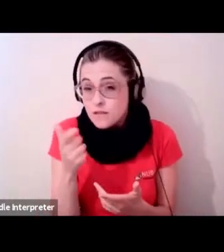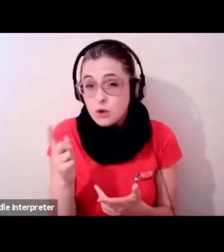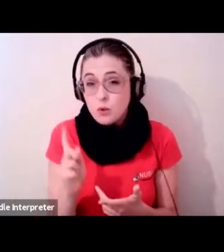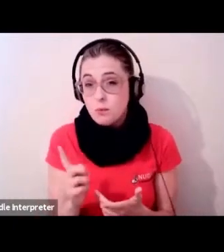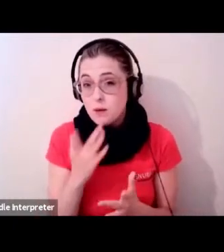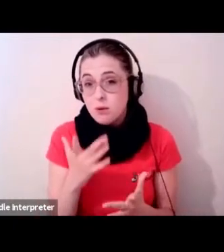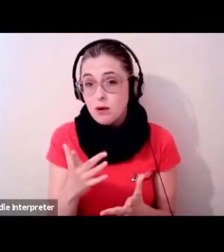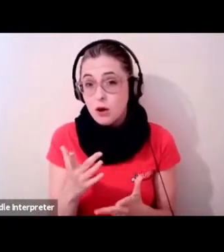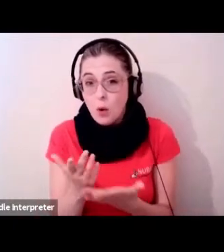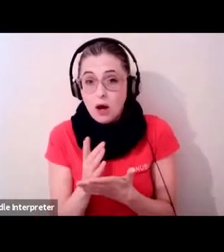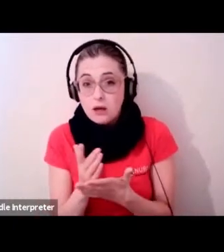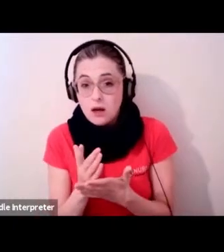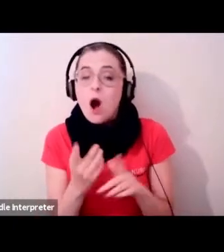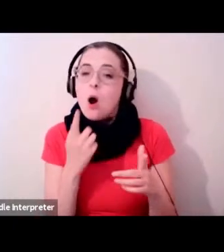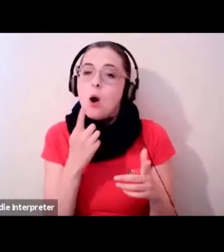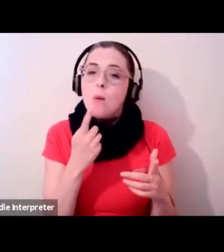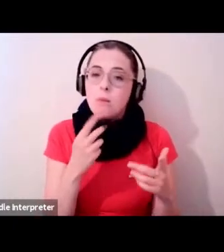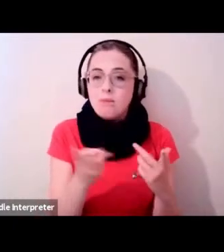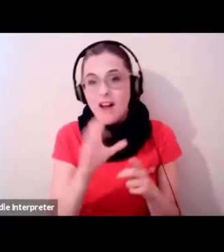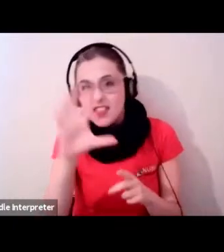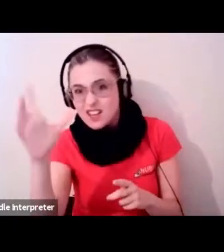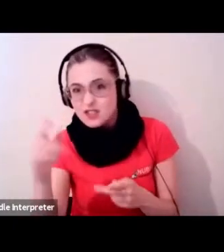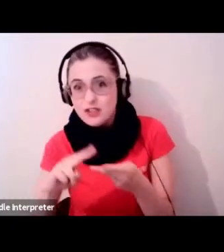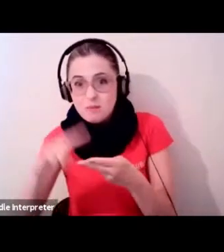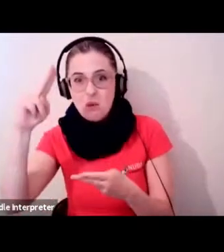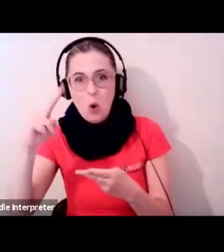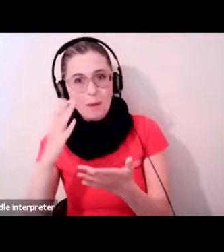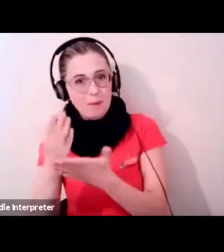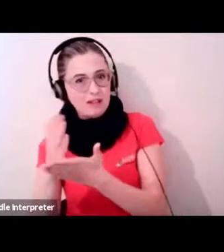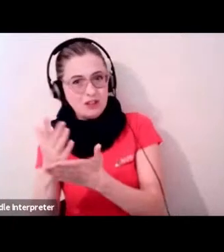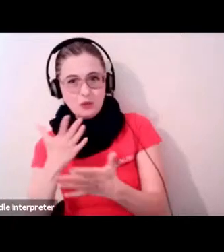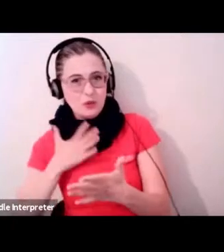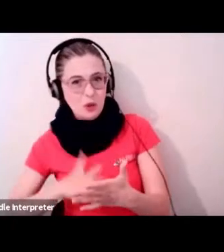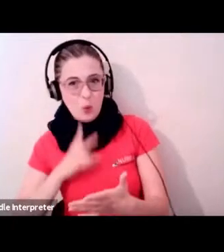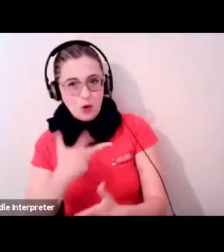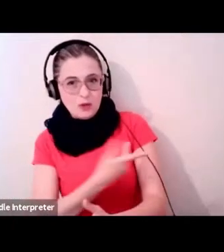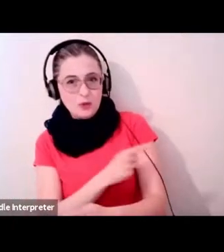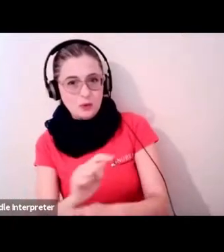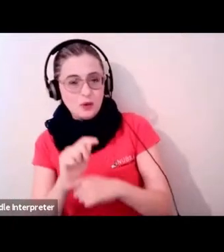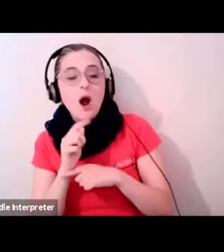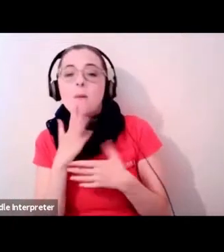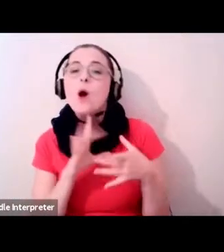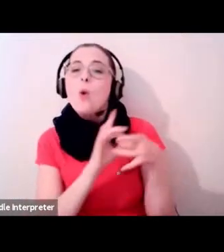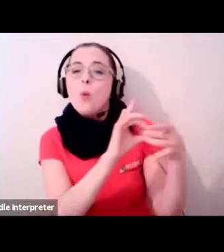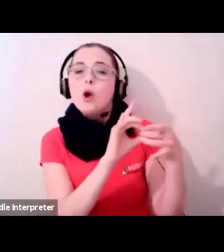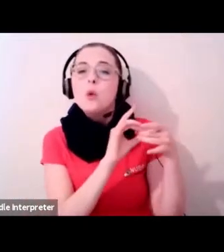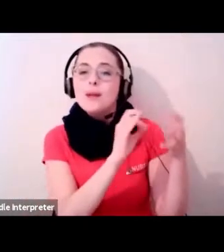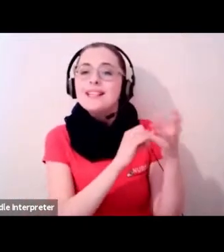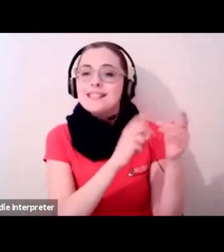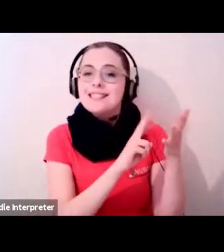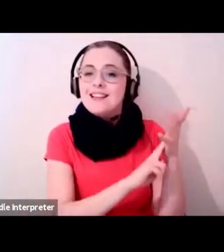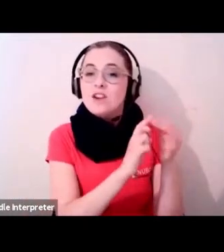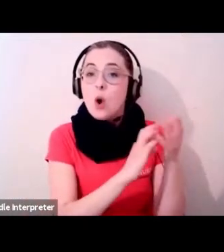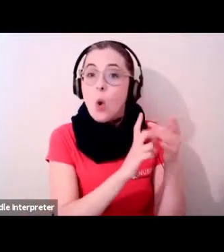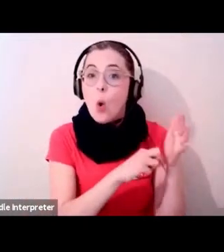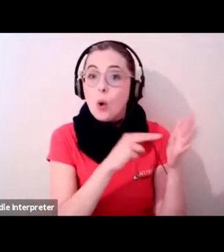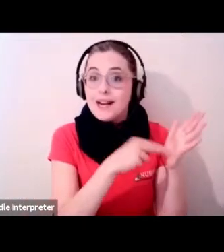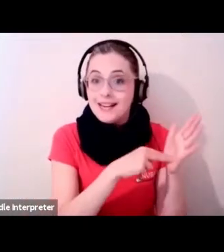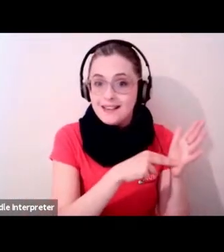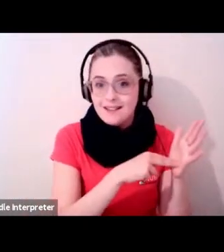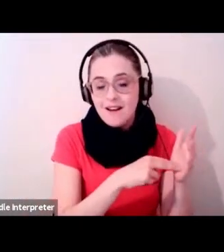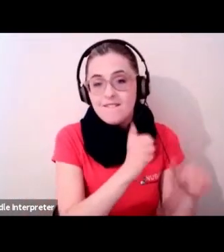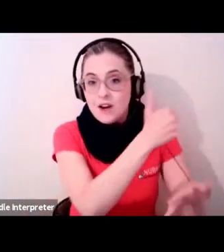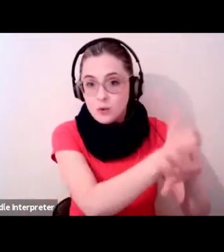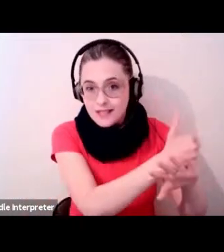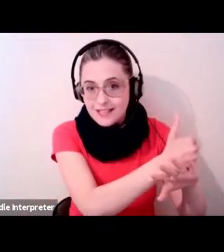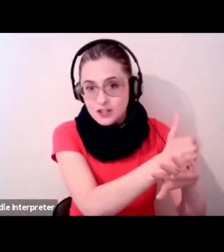working with the Stephen Hawking Foundation, and one of our members, a teacher, Ed Stubbs, in a school in East London, produced these materials for